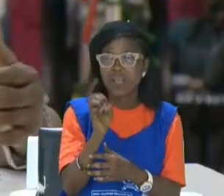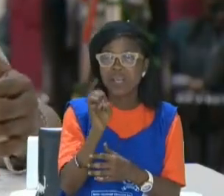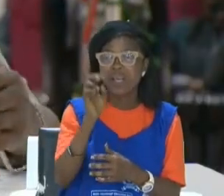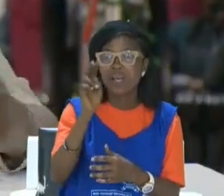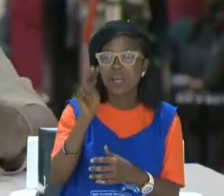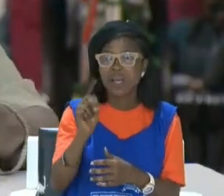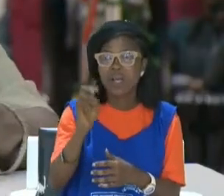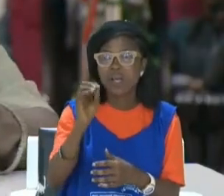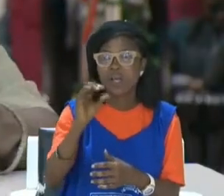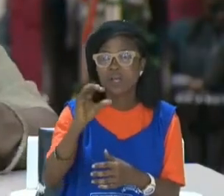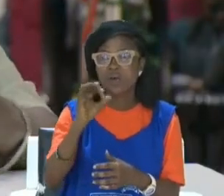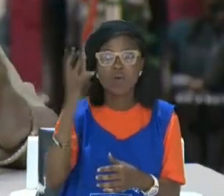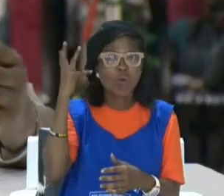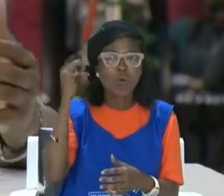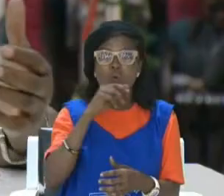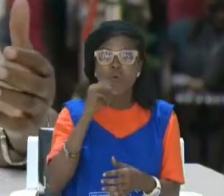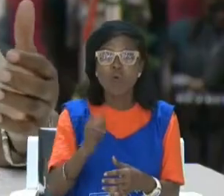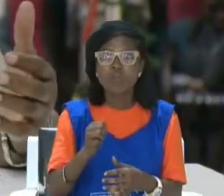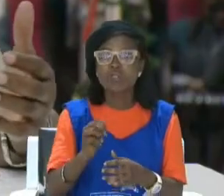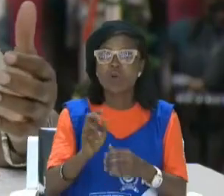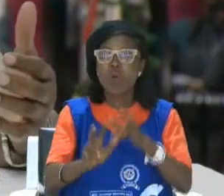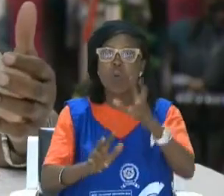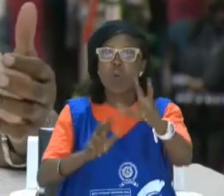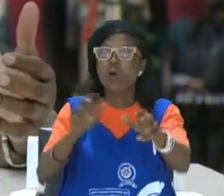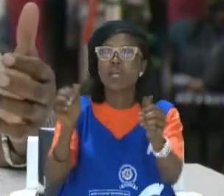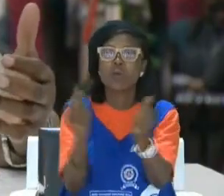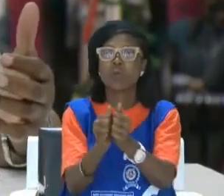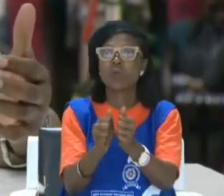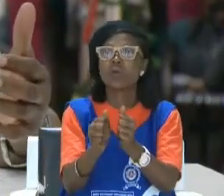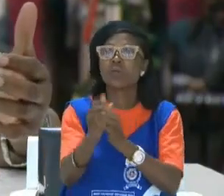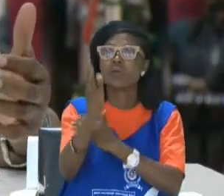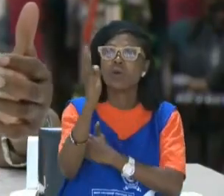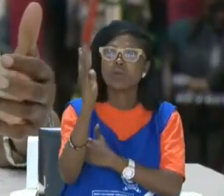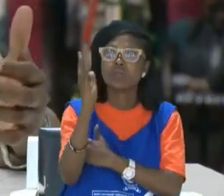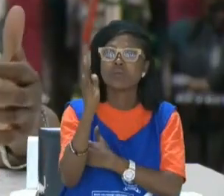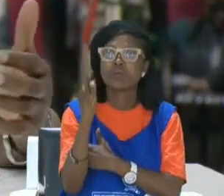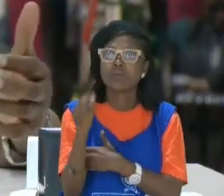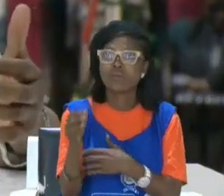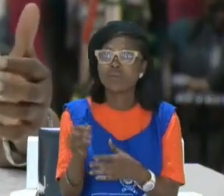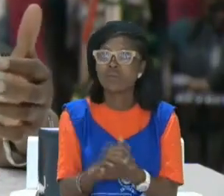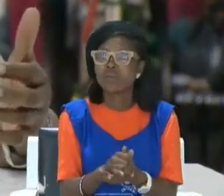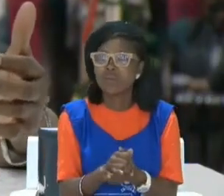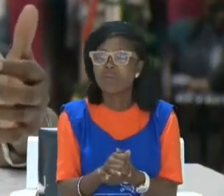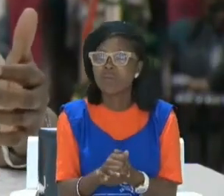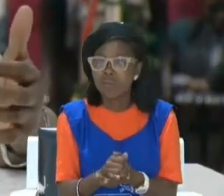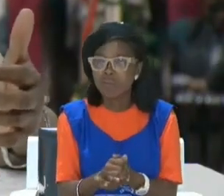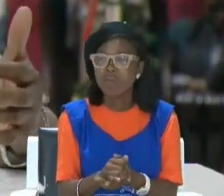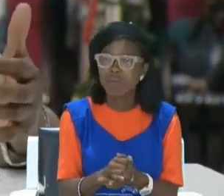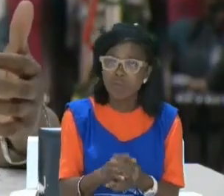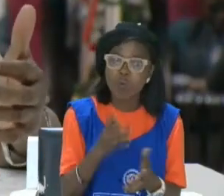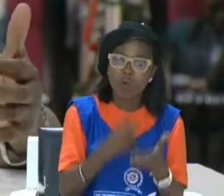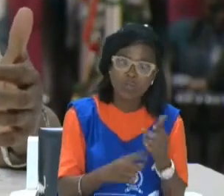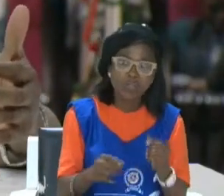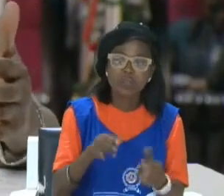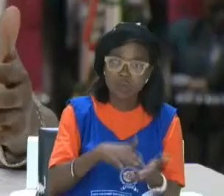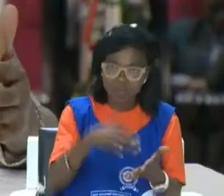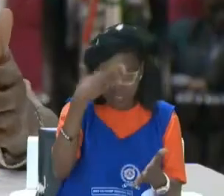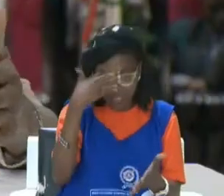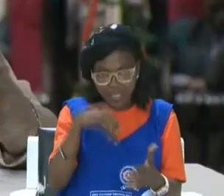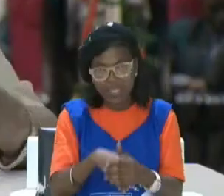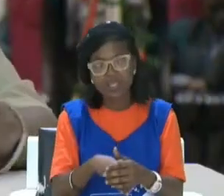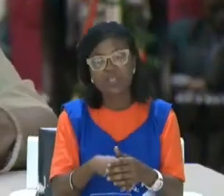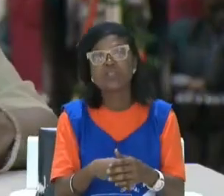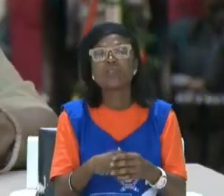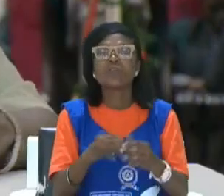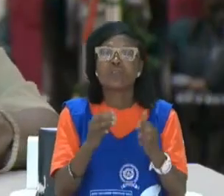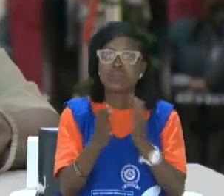was walking with God. I mean, one Sunday school child was asked, what did you learn in school today, in Sunday school today?